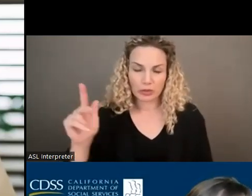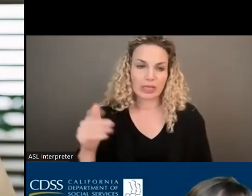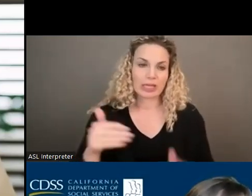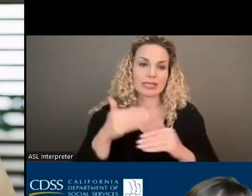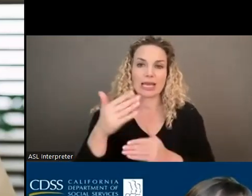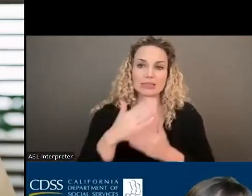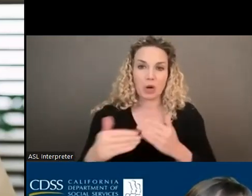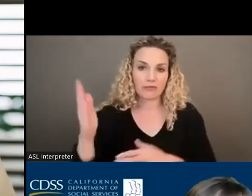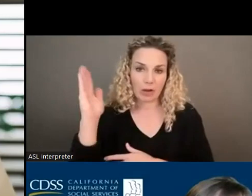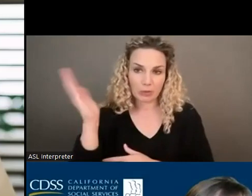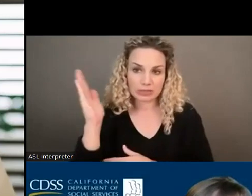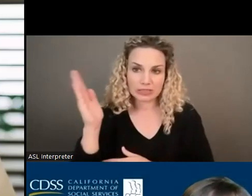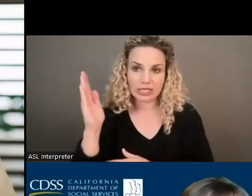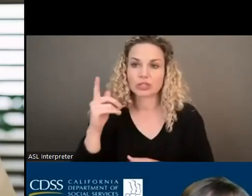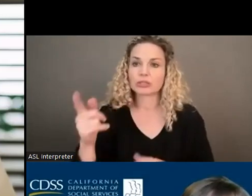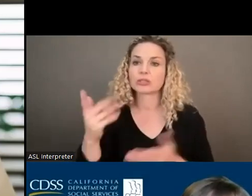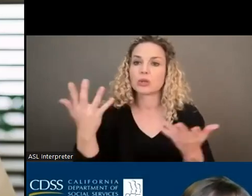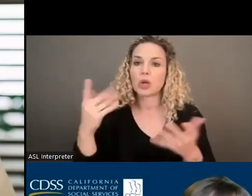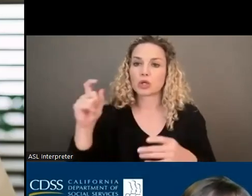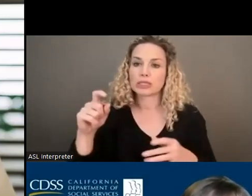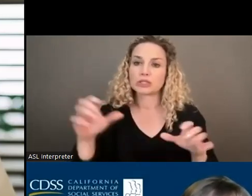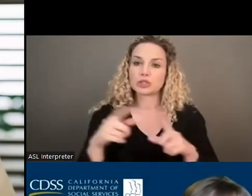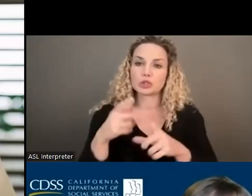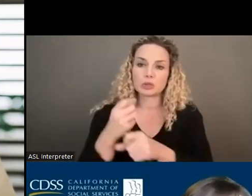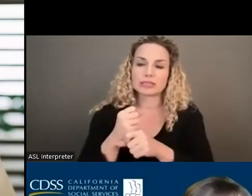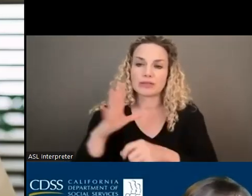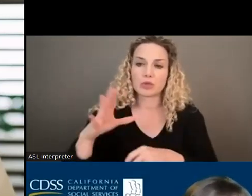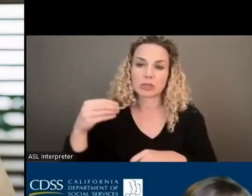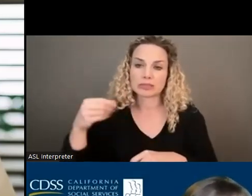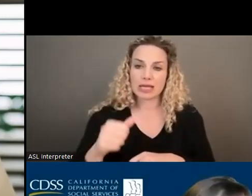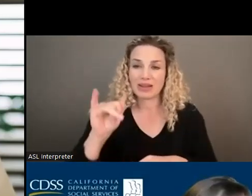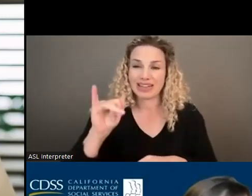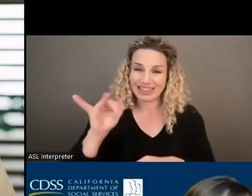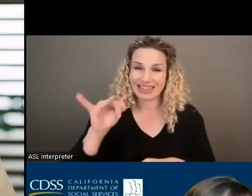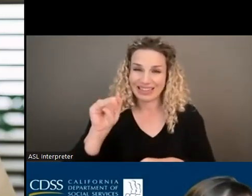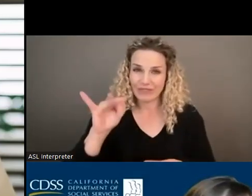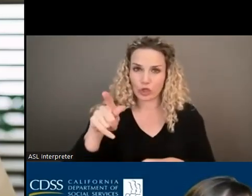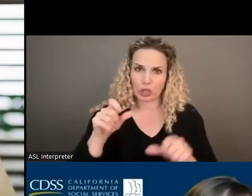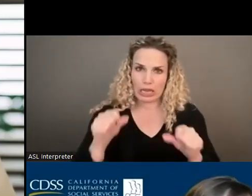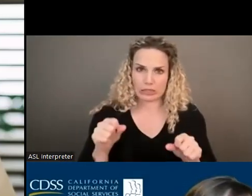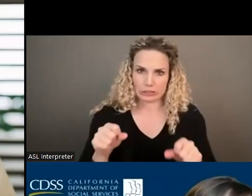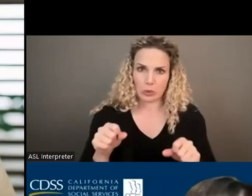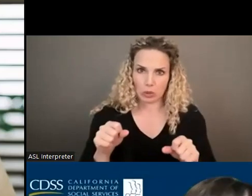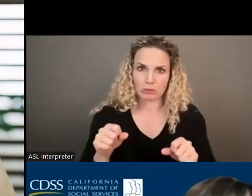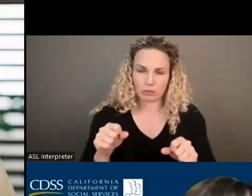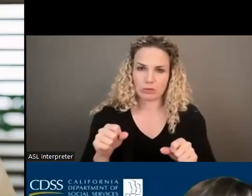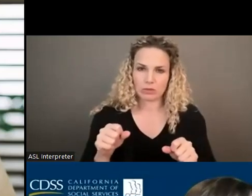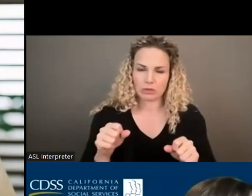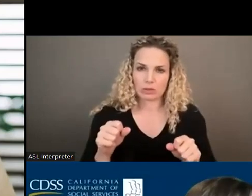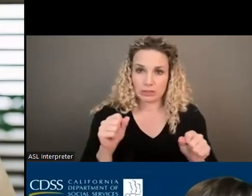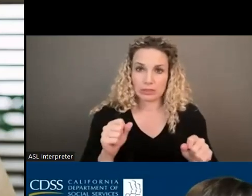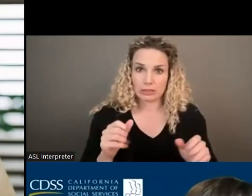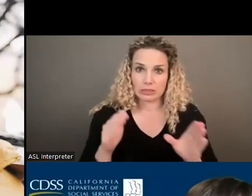of our presentation goes into what you need to do to receive your stipend if you are eligible. Next slide, please.